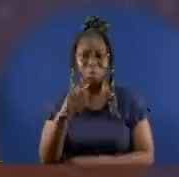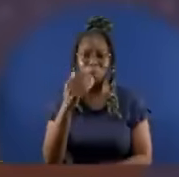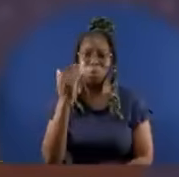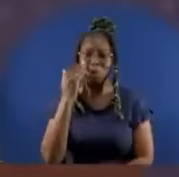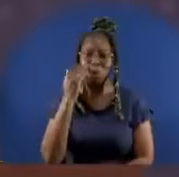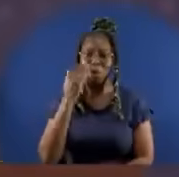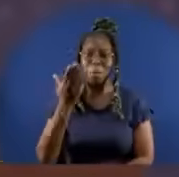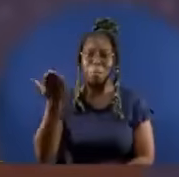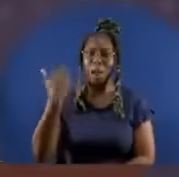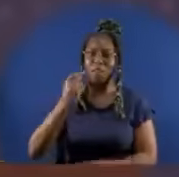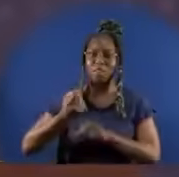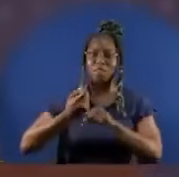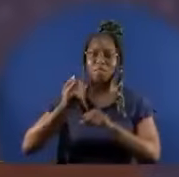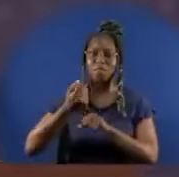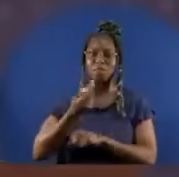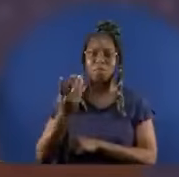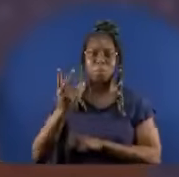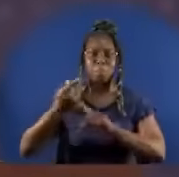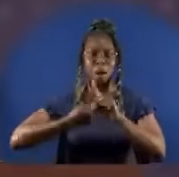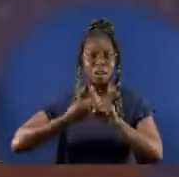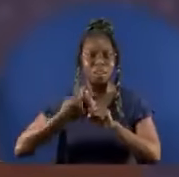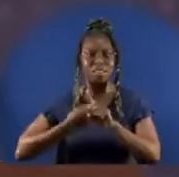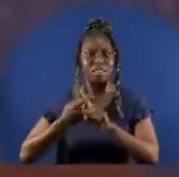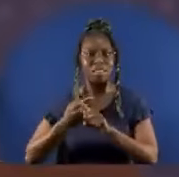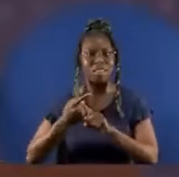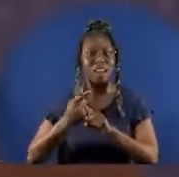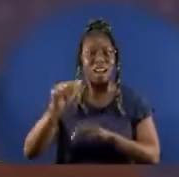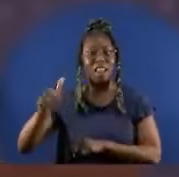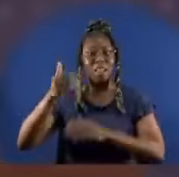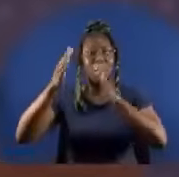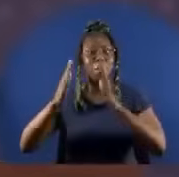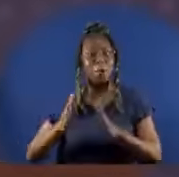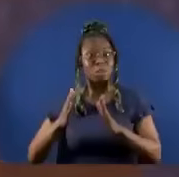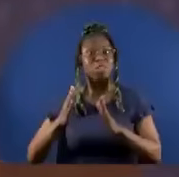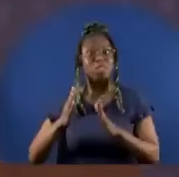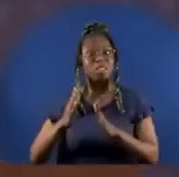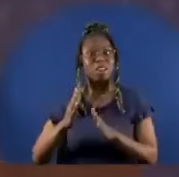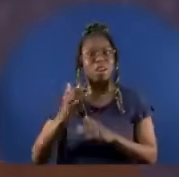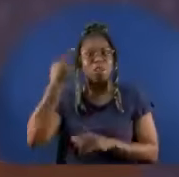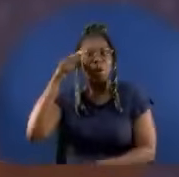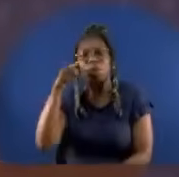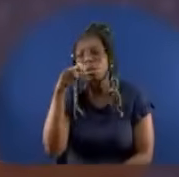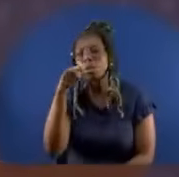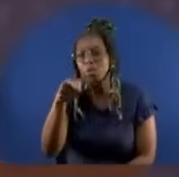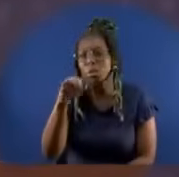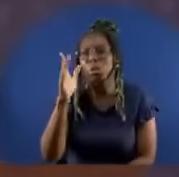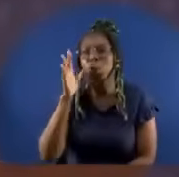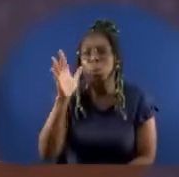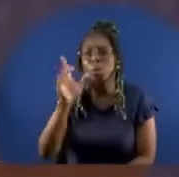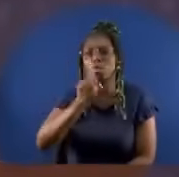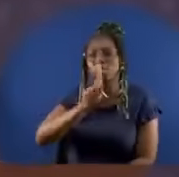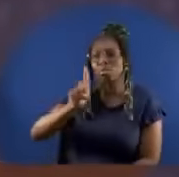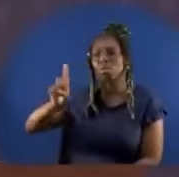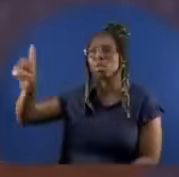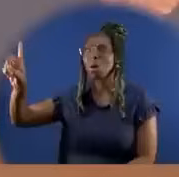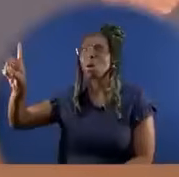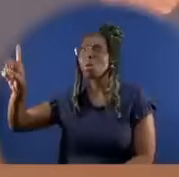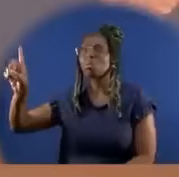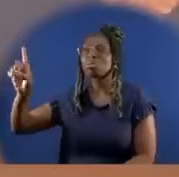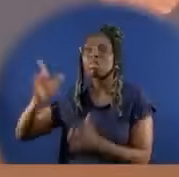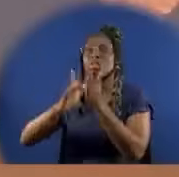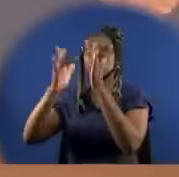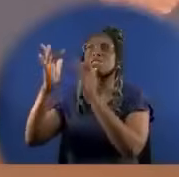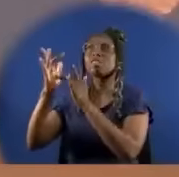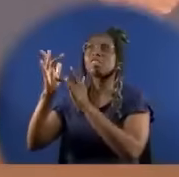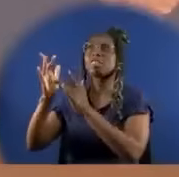intercession. That's when somebody goes to Jesus on your behalf and pleads your case with Jesus so that